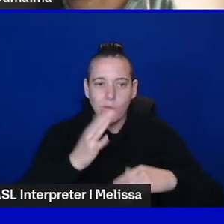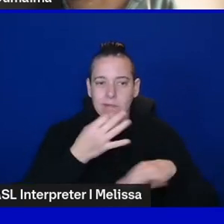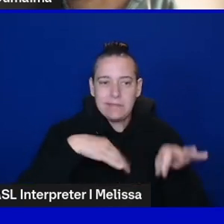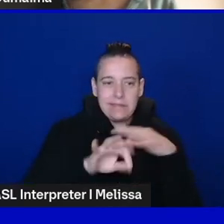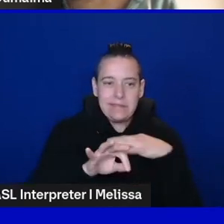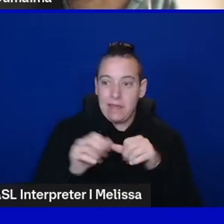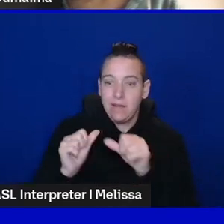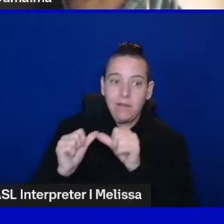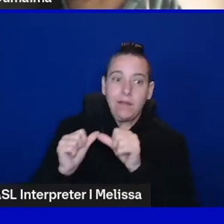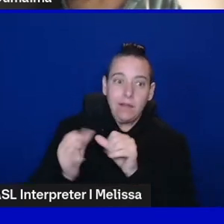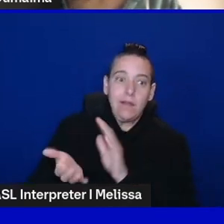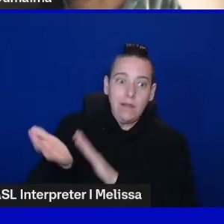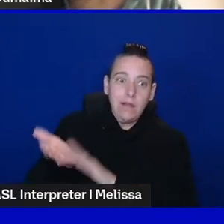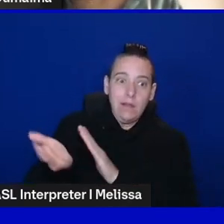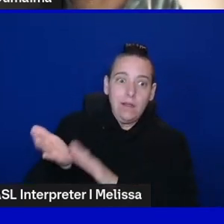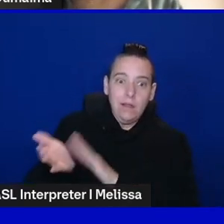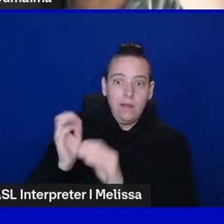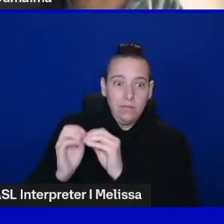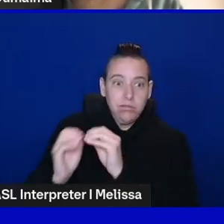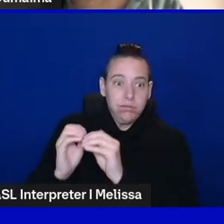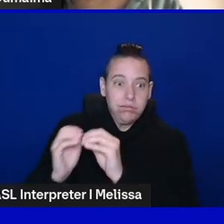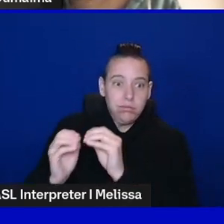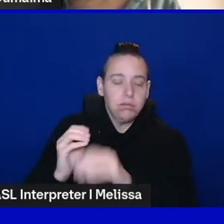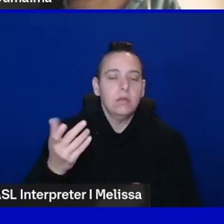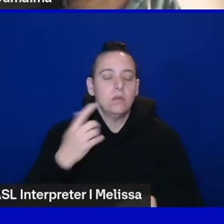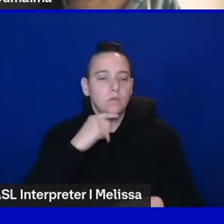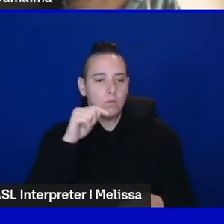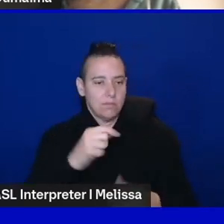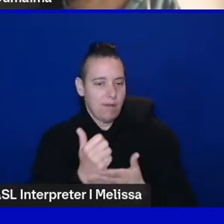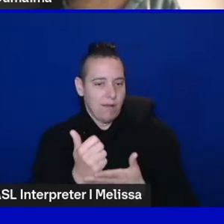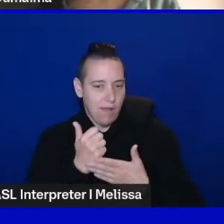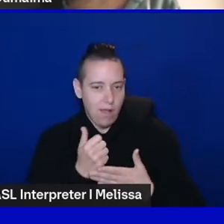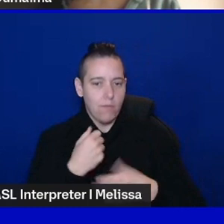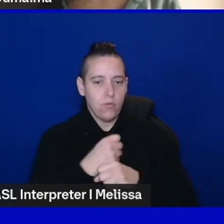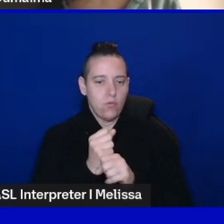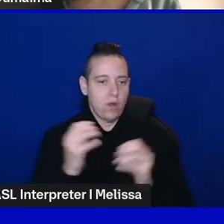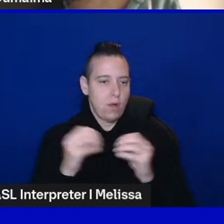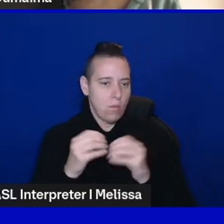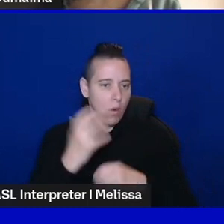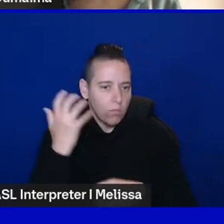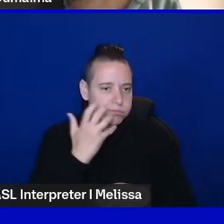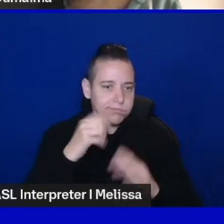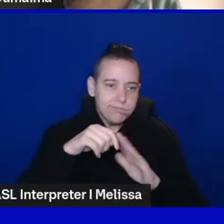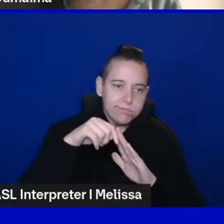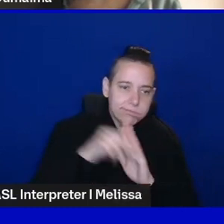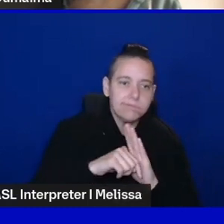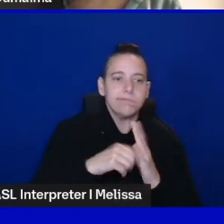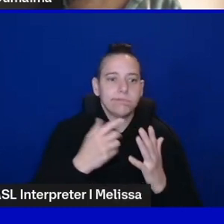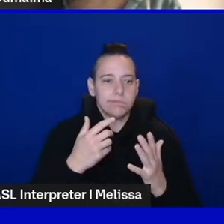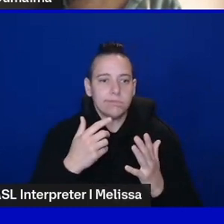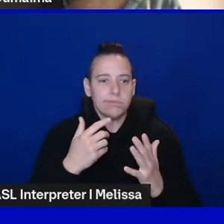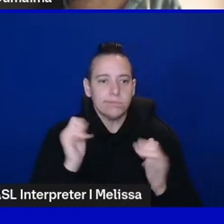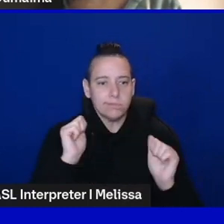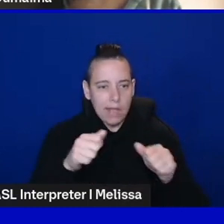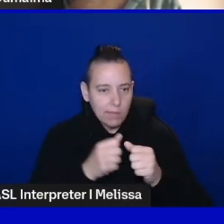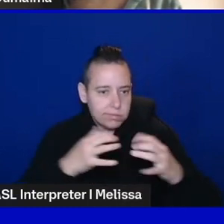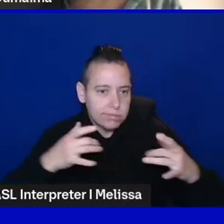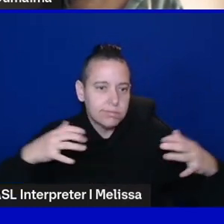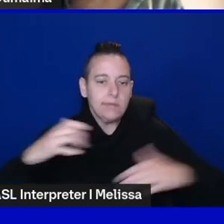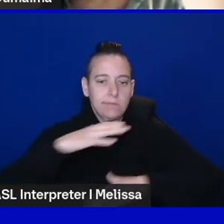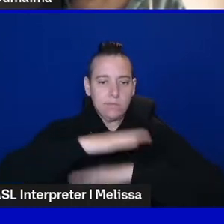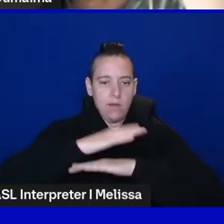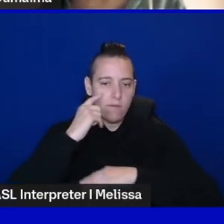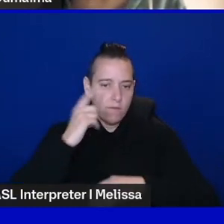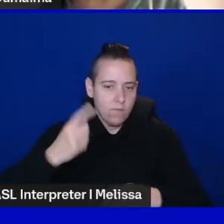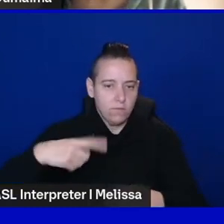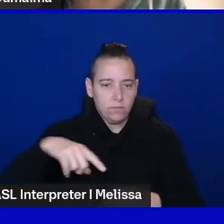just maintaining it. And these lessons actually help us create a more robust and sustainable and scalable platform for our developers.